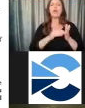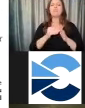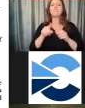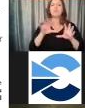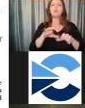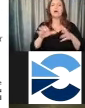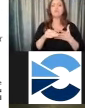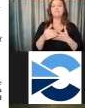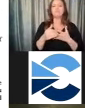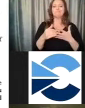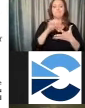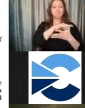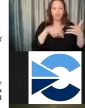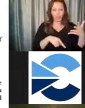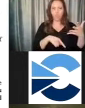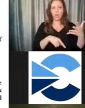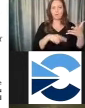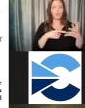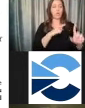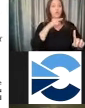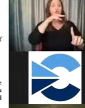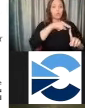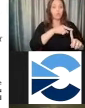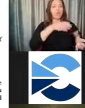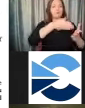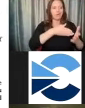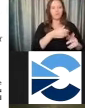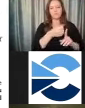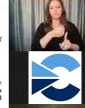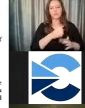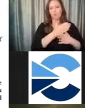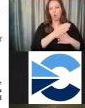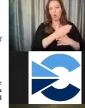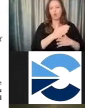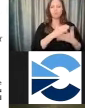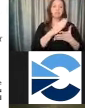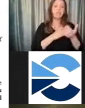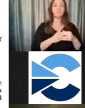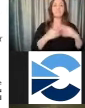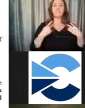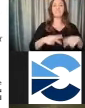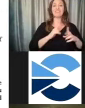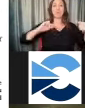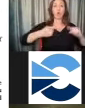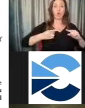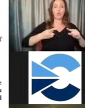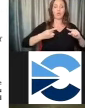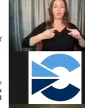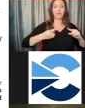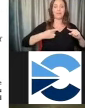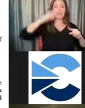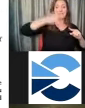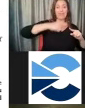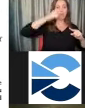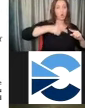to a past or current intimate partner? And then they go through a list of items such as physically hurt him or her